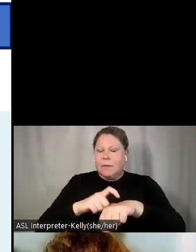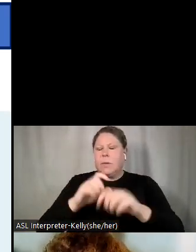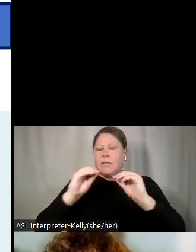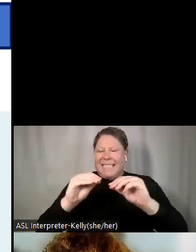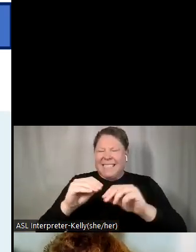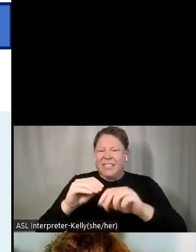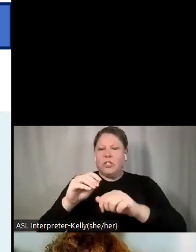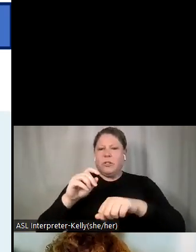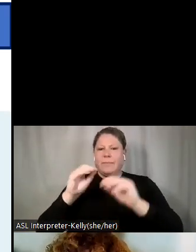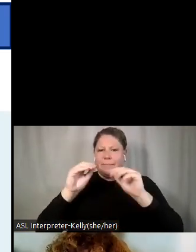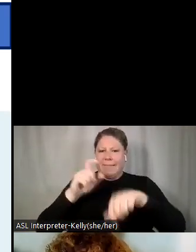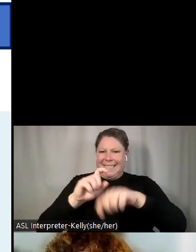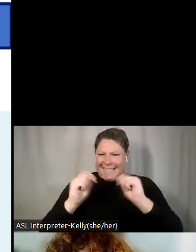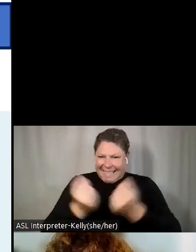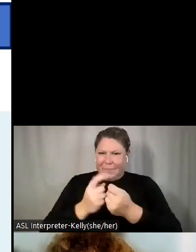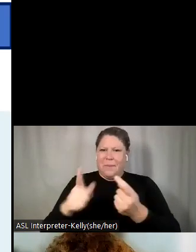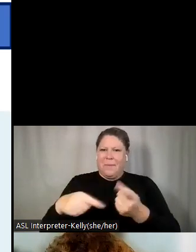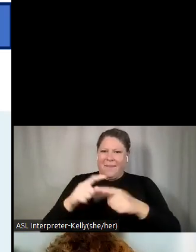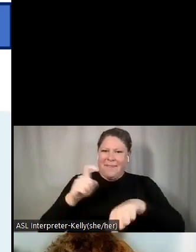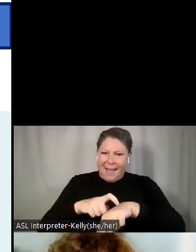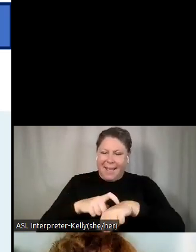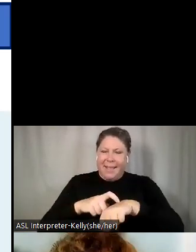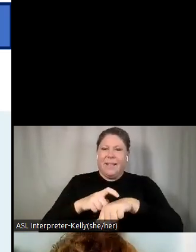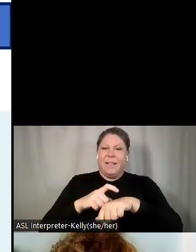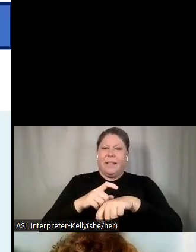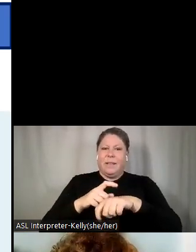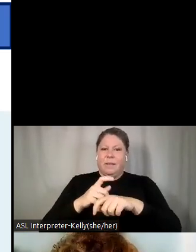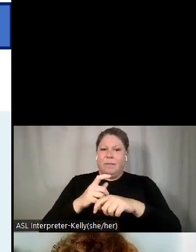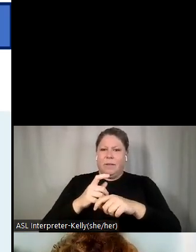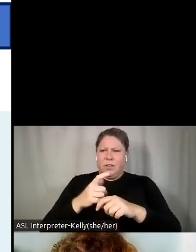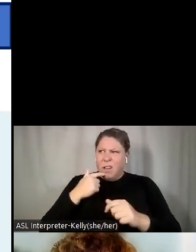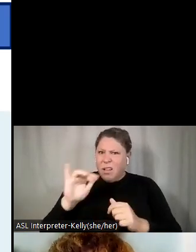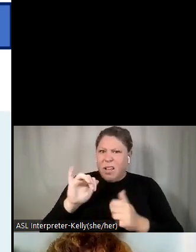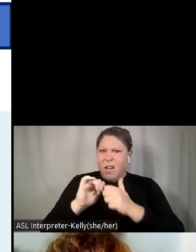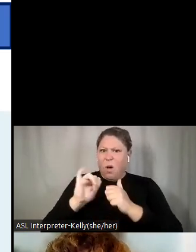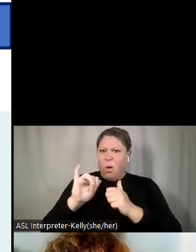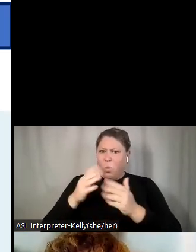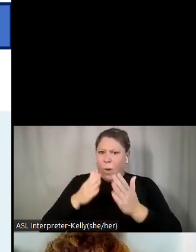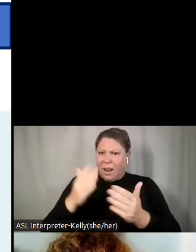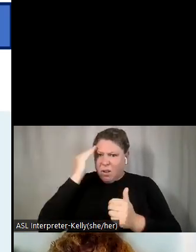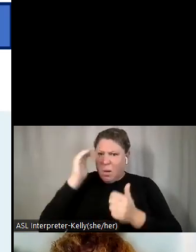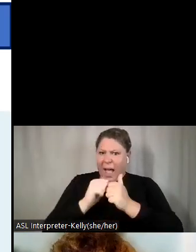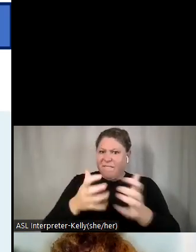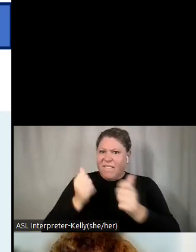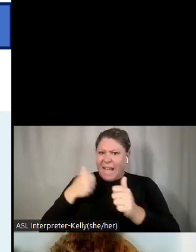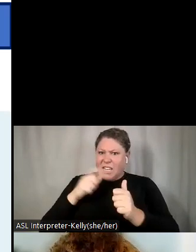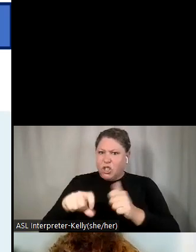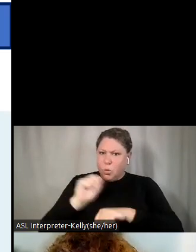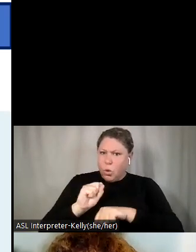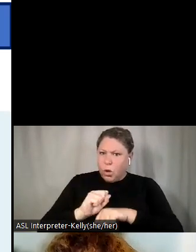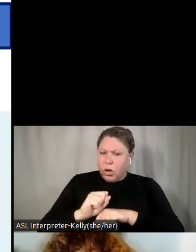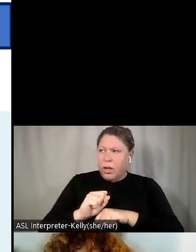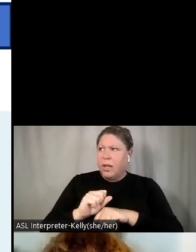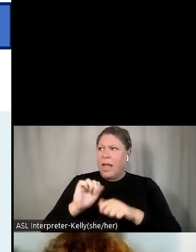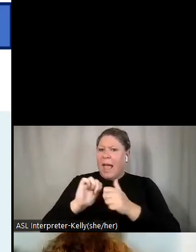Do you mean that there is actually a way to know how quickly we should do things? And in order to keep up and not